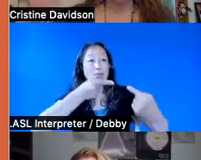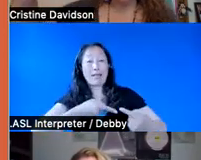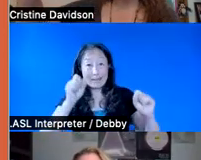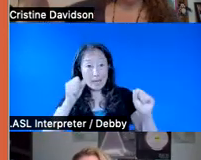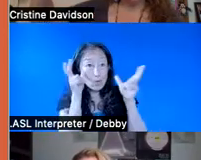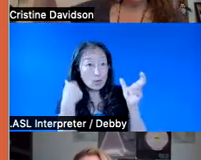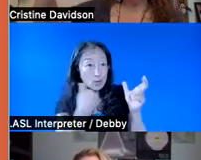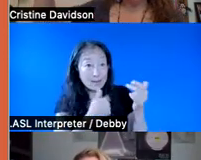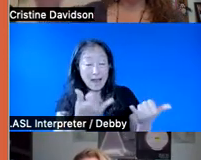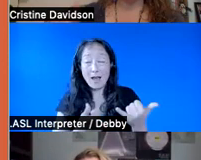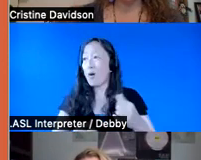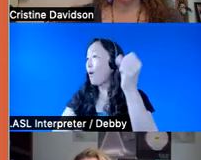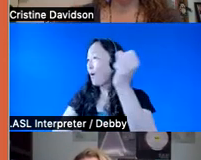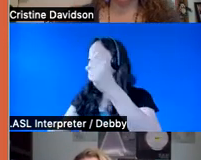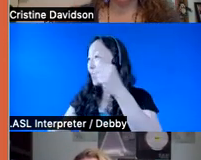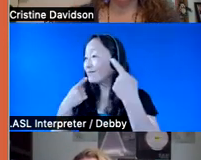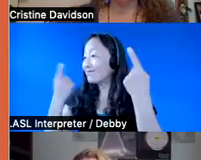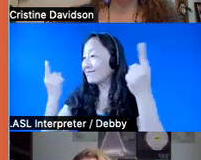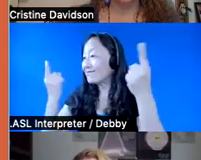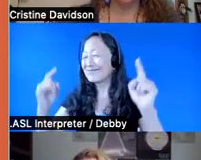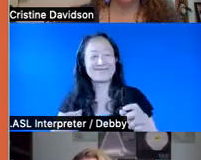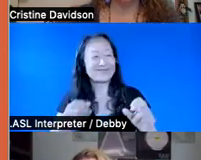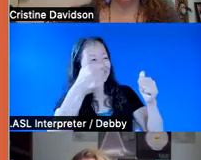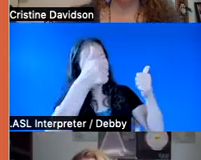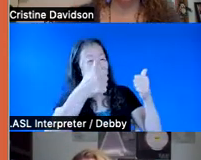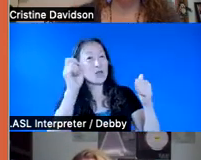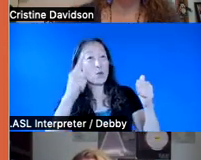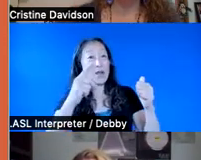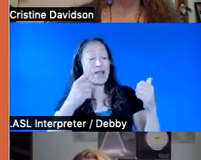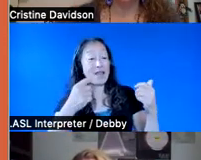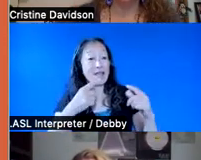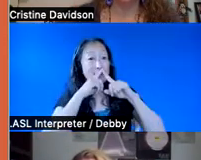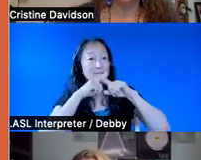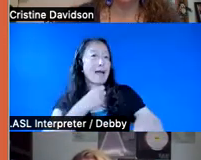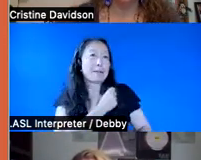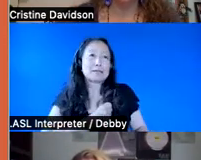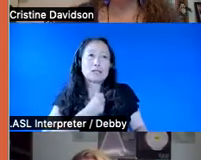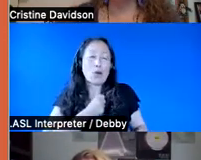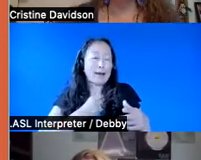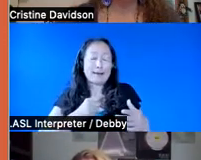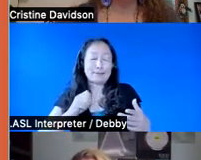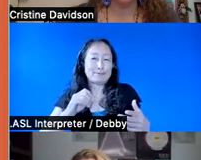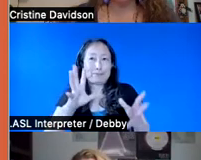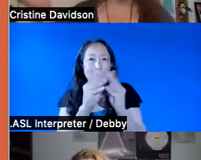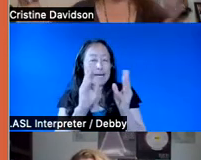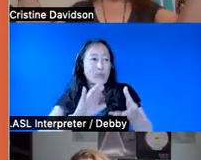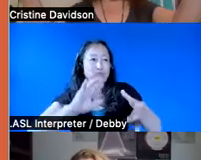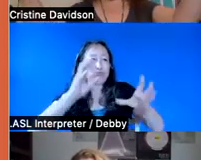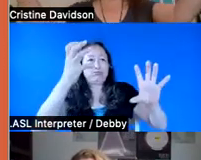now? Yeah. Okay. Well, I'm going to unmute it, and I'm so sorry to mess up the meeting. Oh